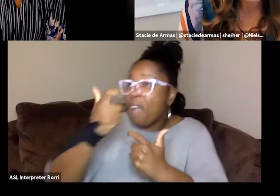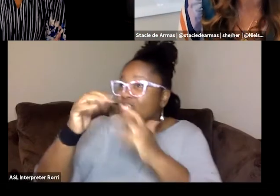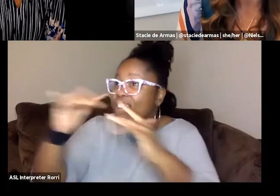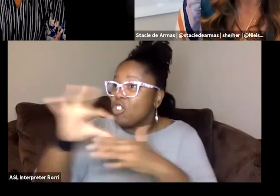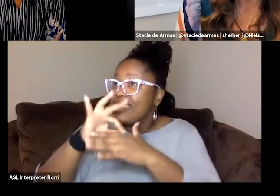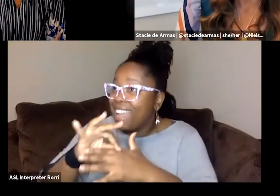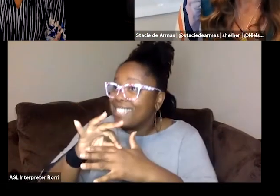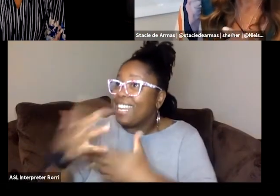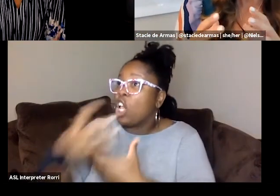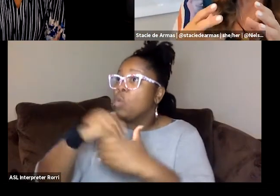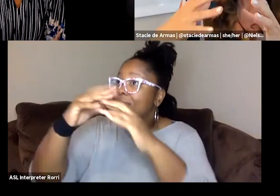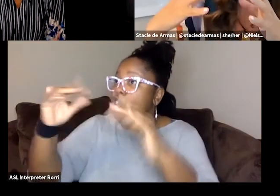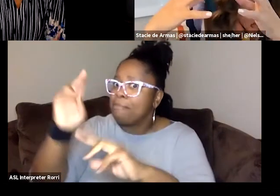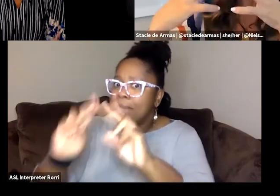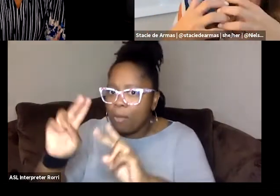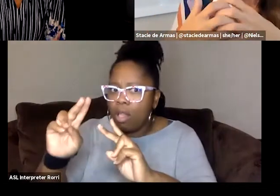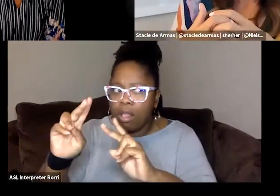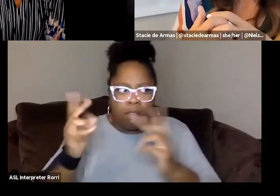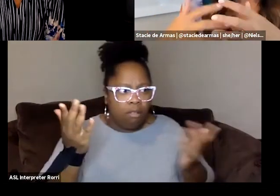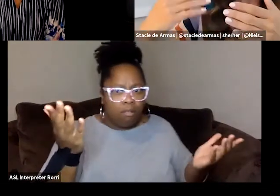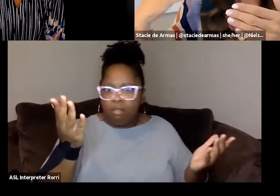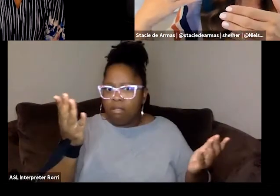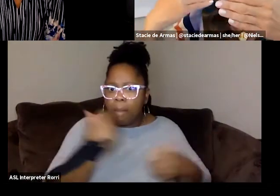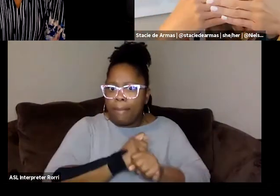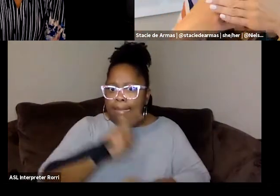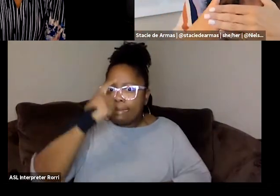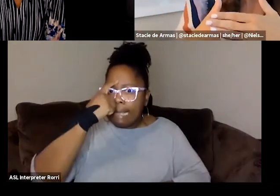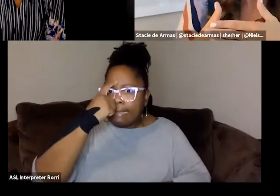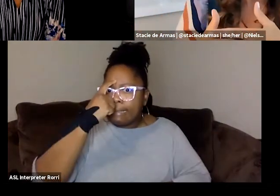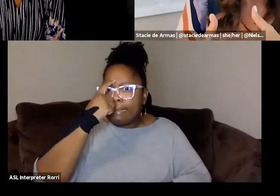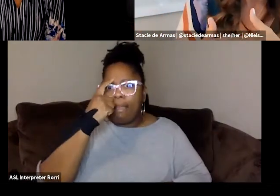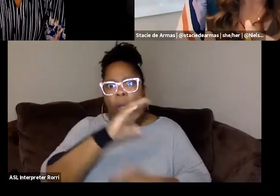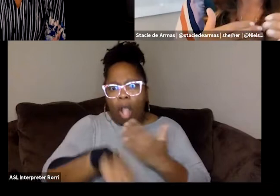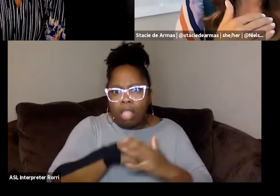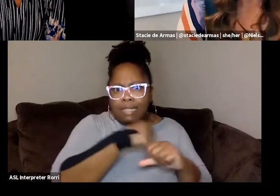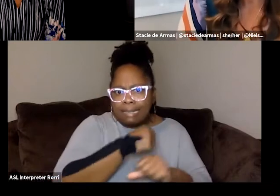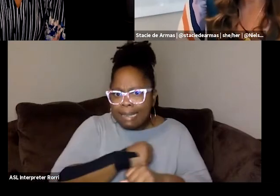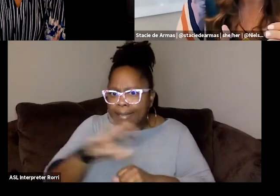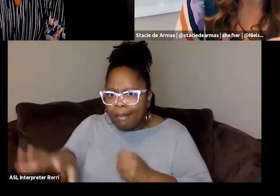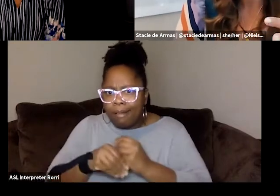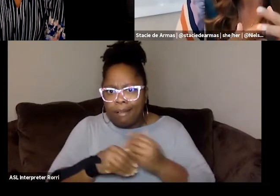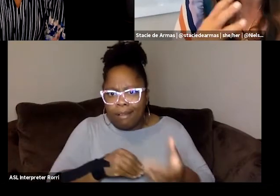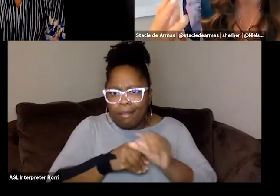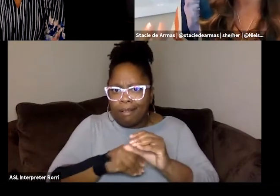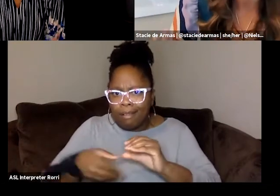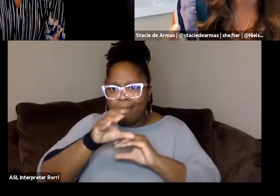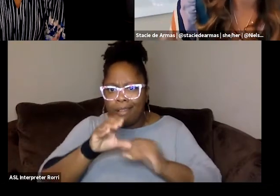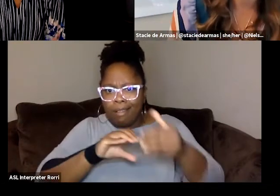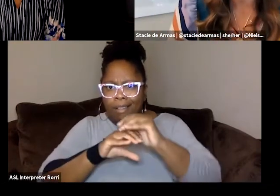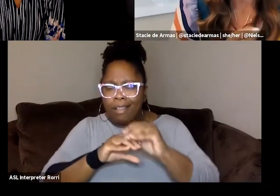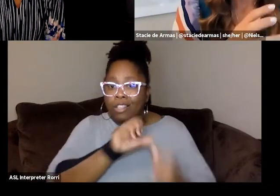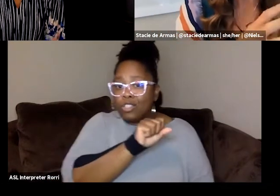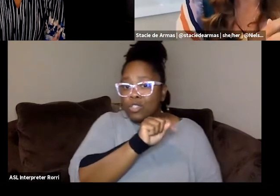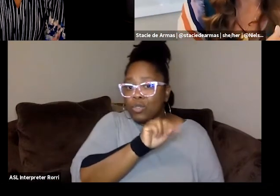diverse people, then it makes sense to be able to layer these data sets together so that studios, networks, producers,